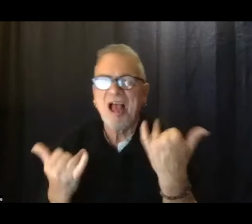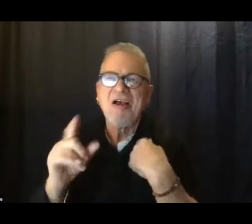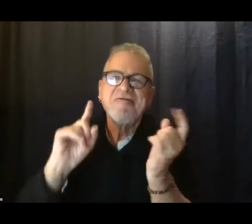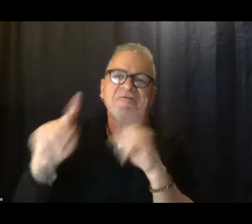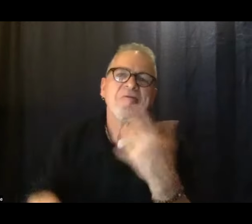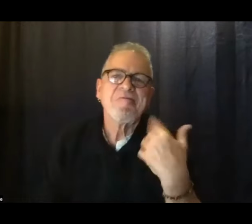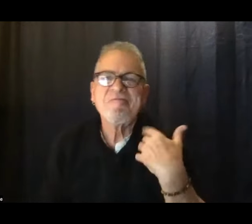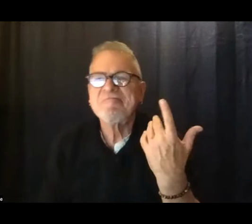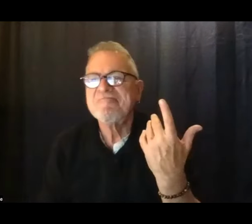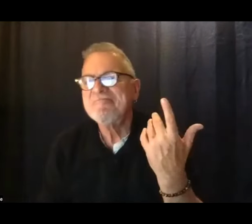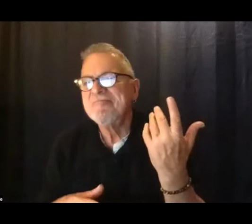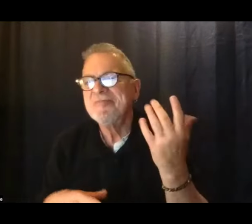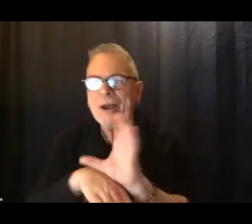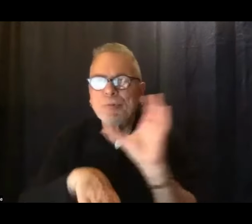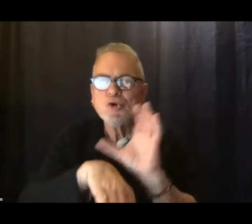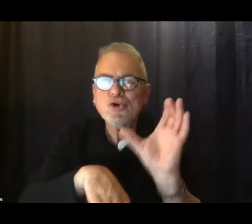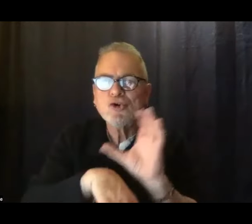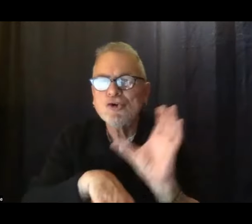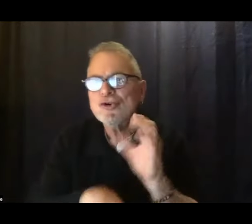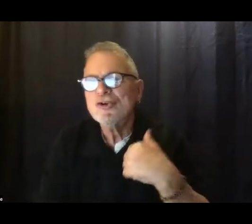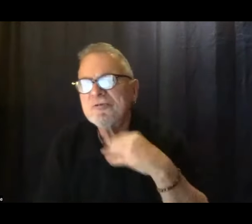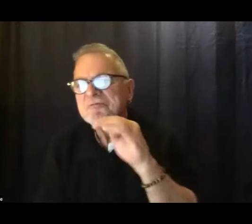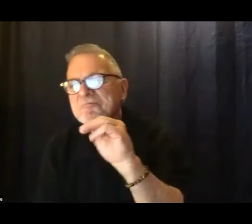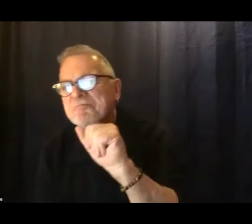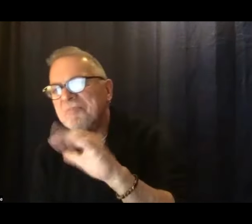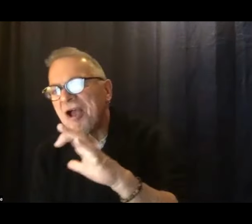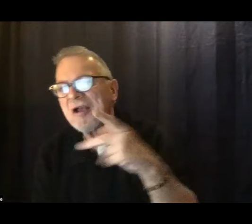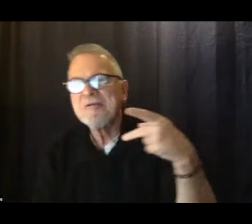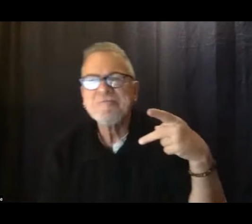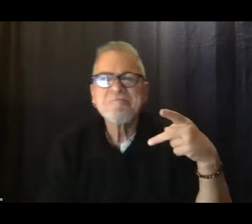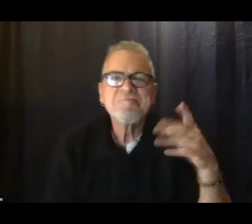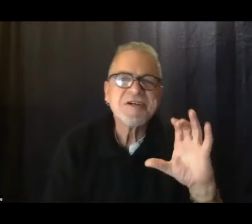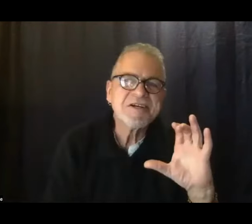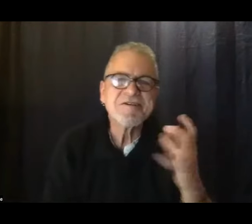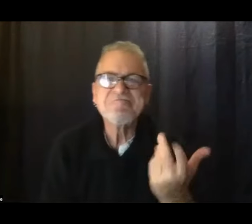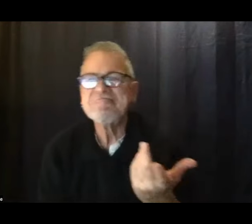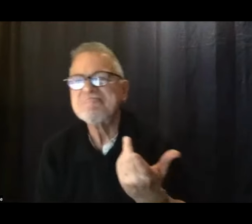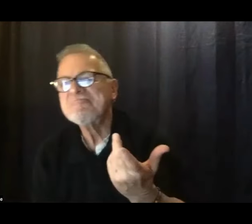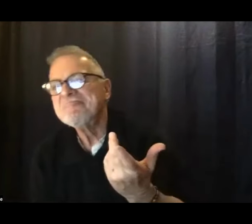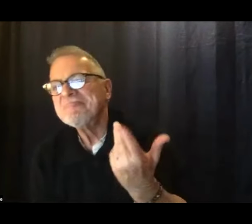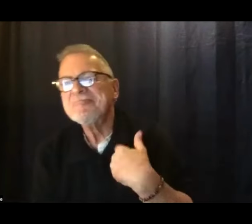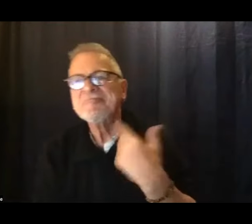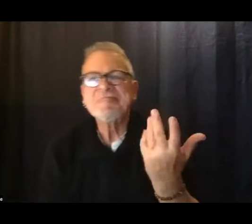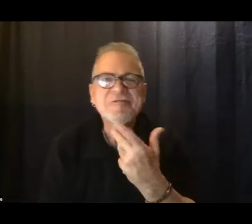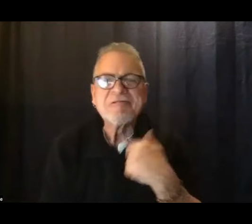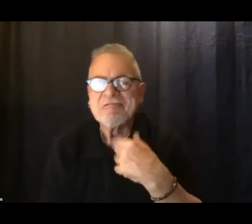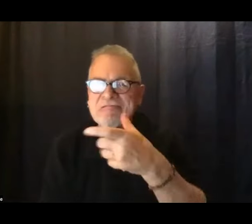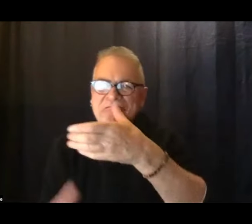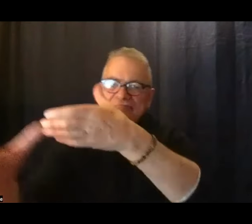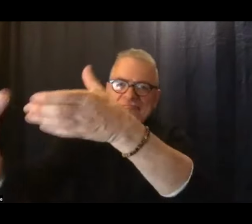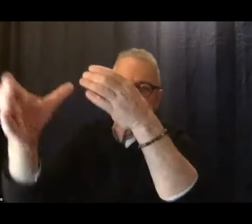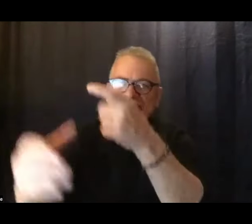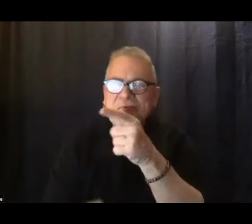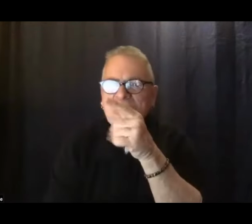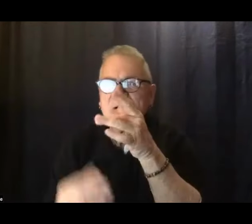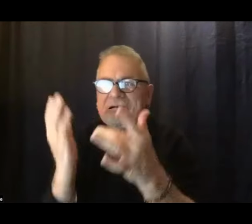I went to, some sort of a tech store, computer store, etc. I was looking at a computer, I had a Mac or PC. I was trying